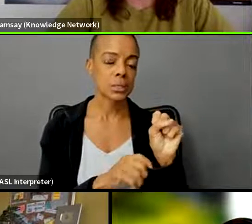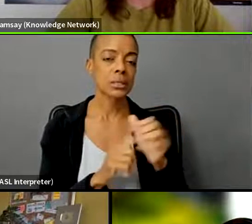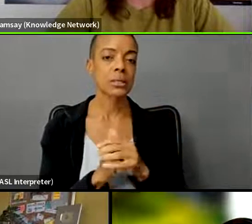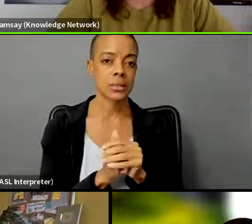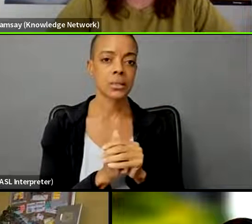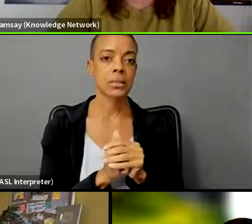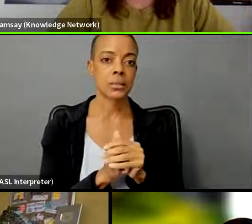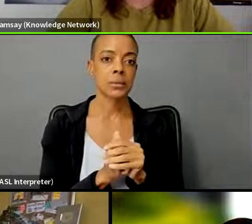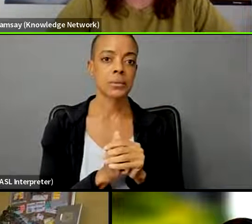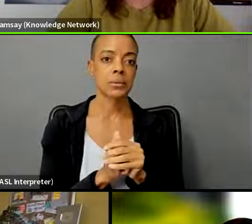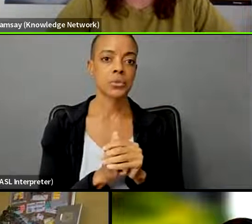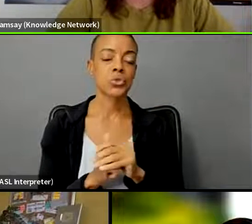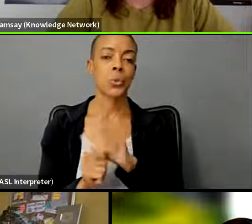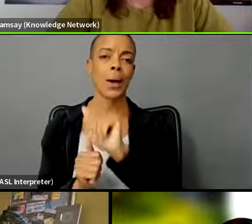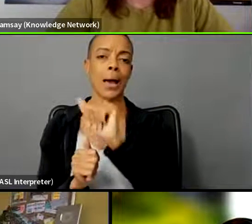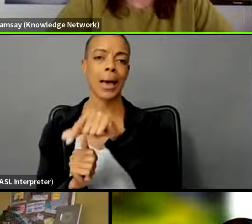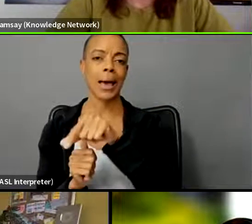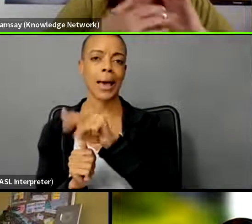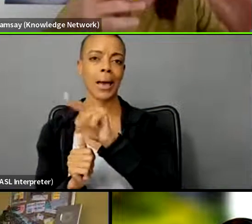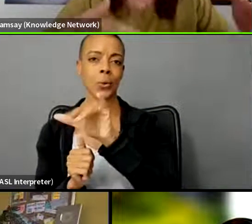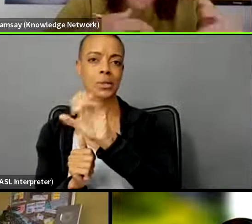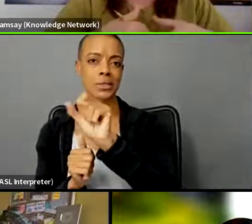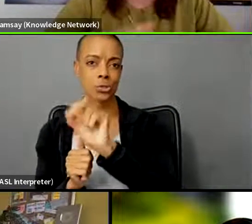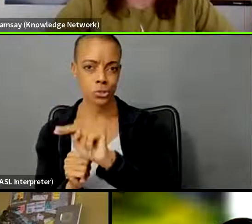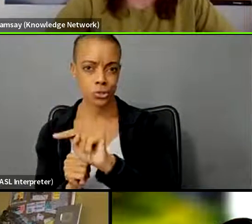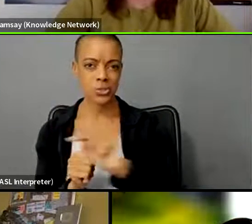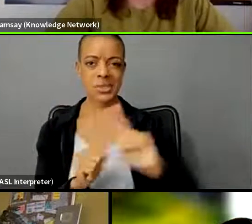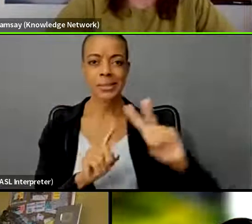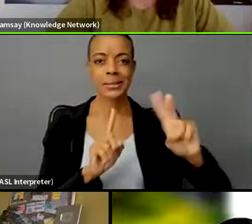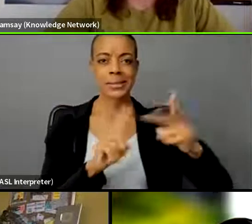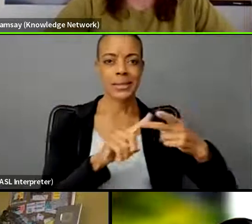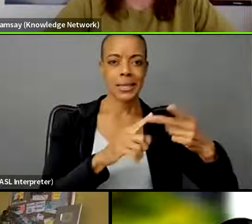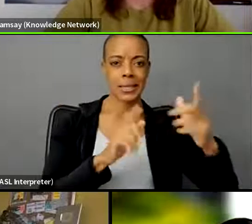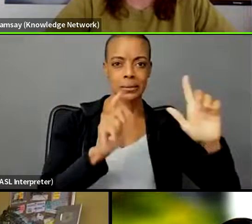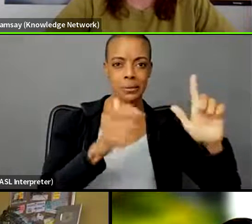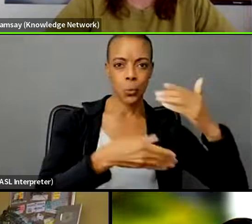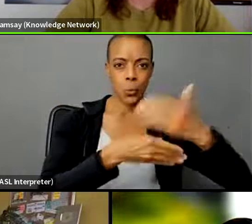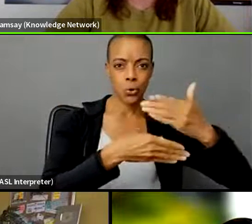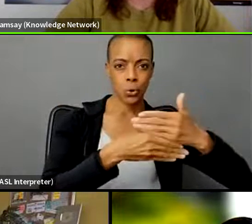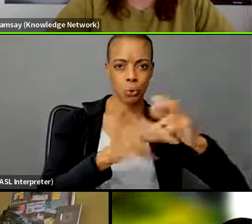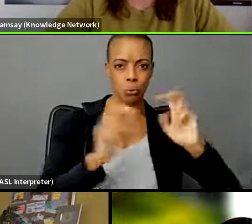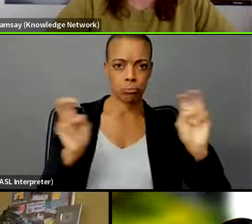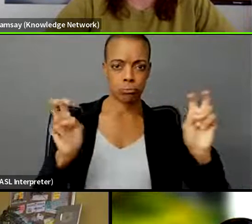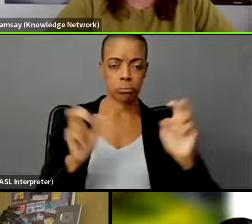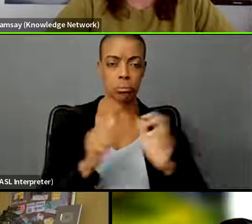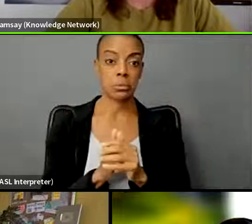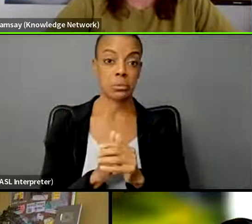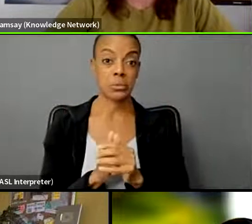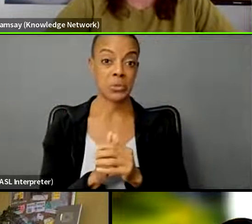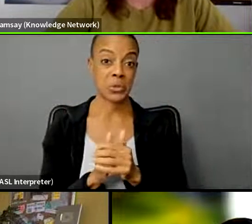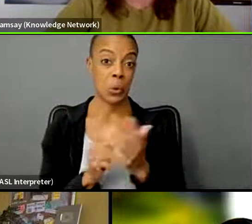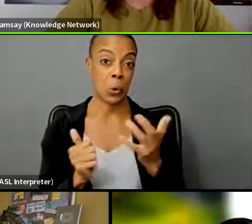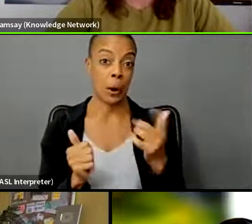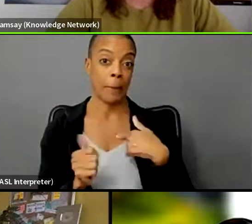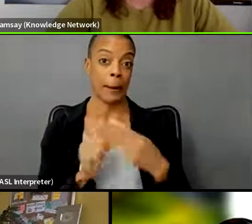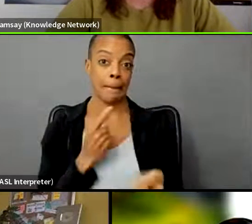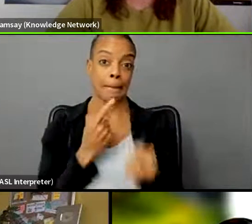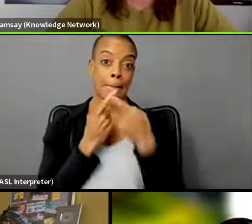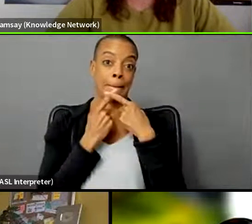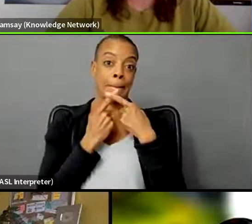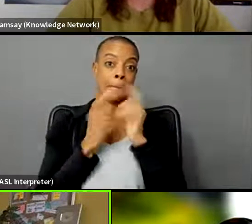and second windows. So I think that's a good start for now, and let everybody else have an opportunity, but